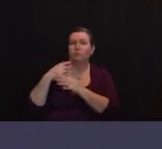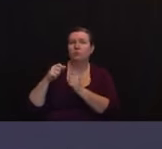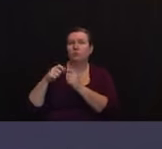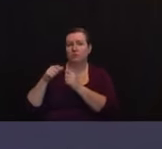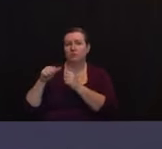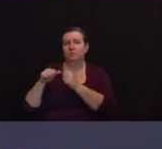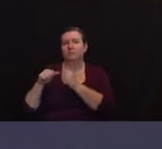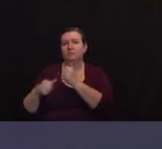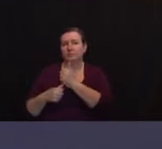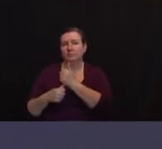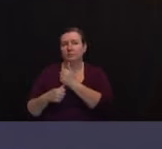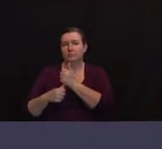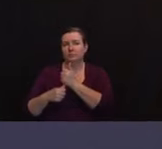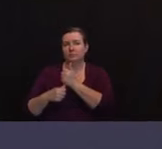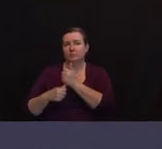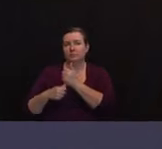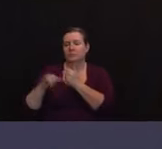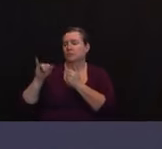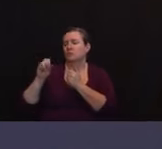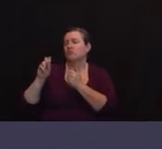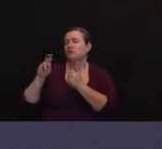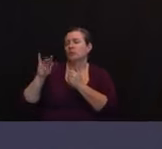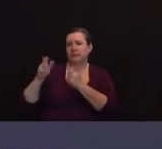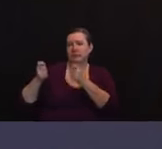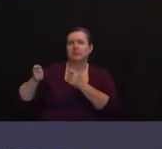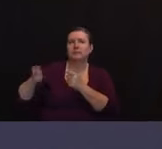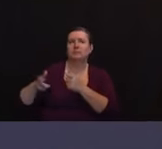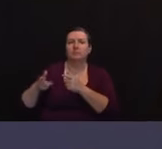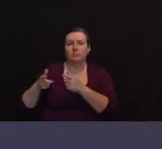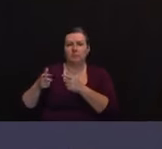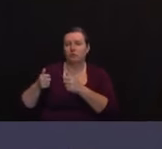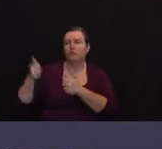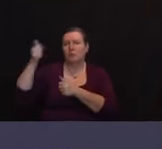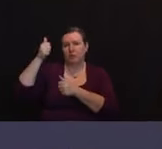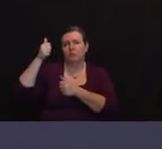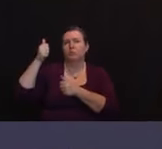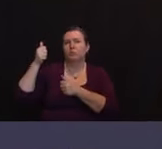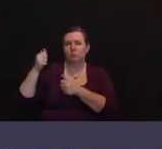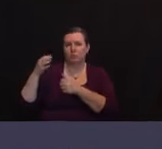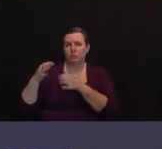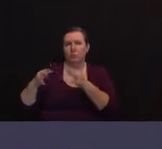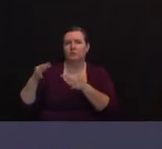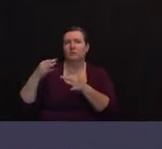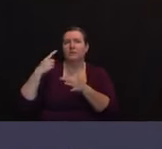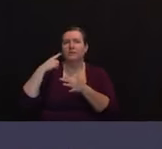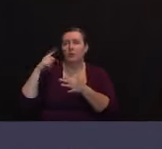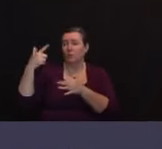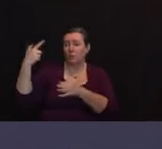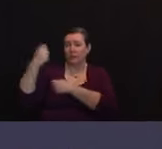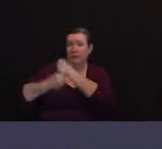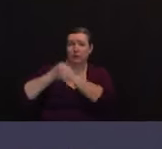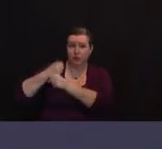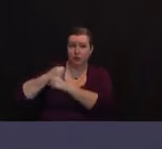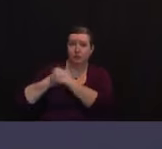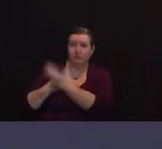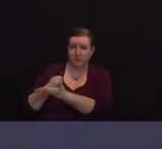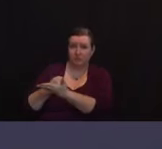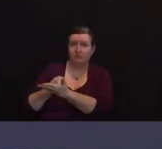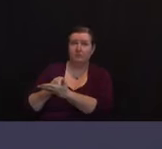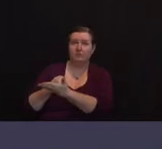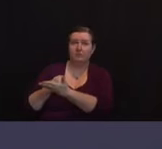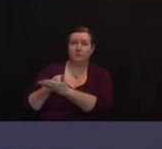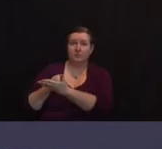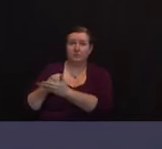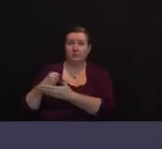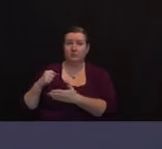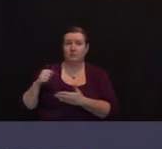for 21 years, and that was not her first gig in public service. She was appointed